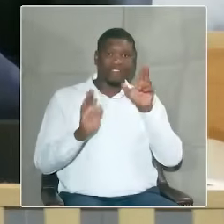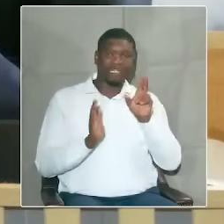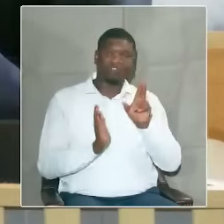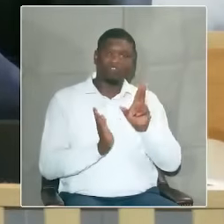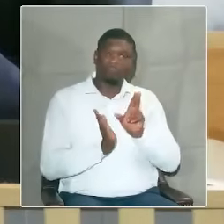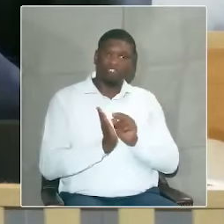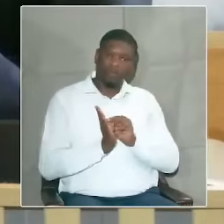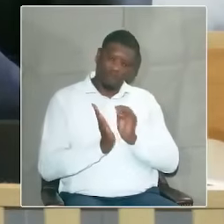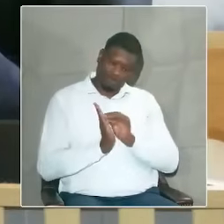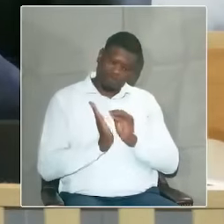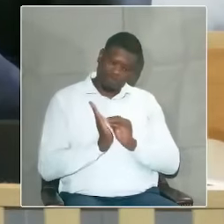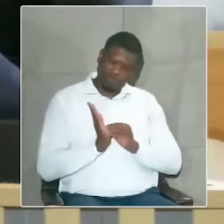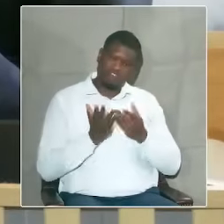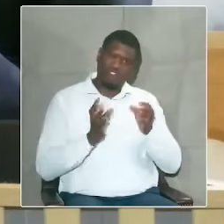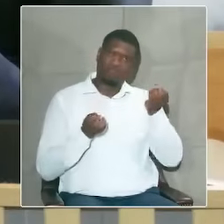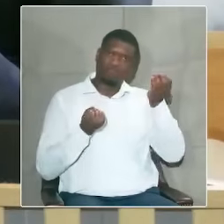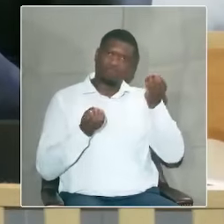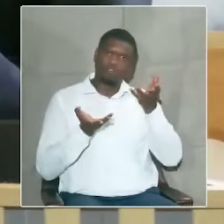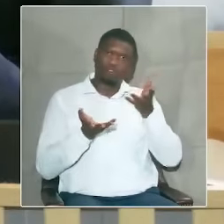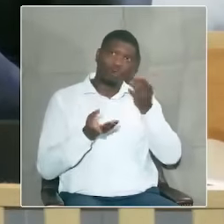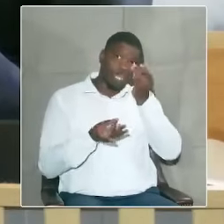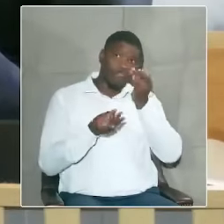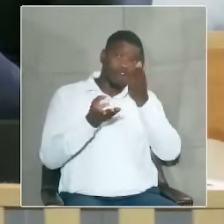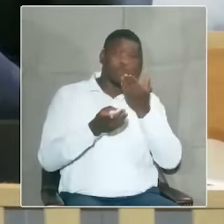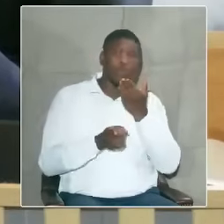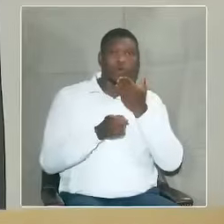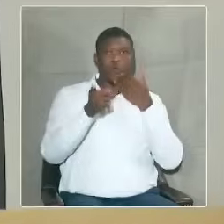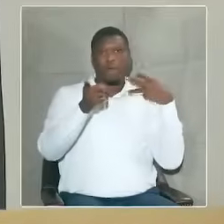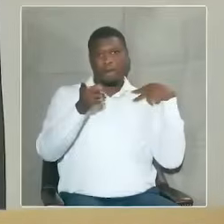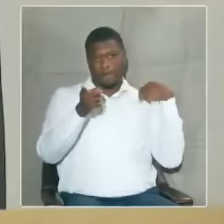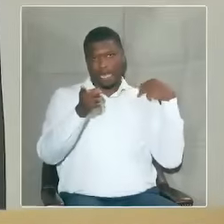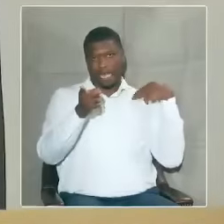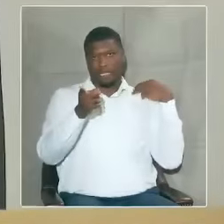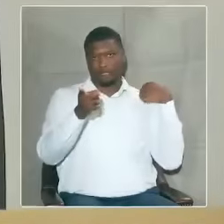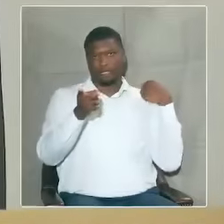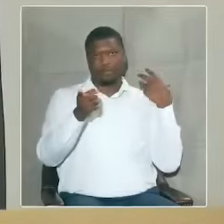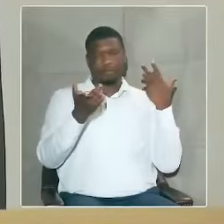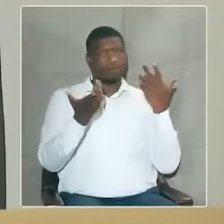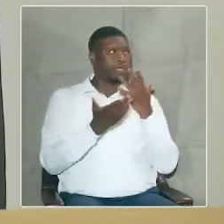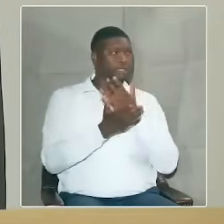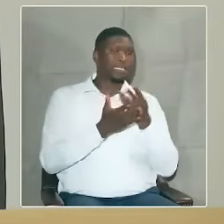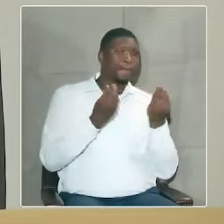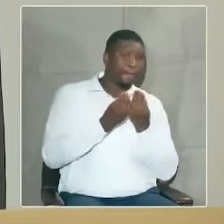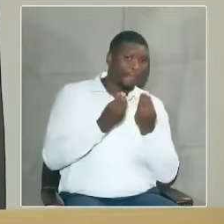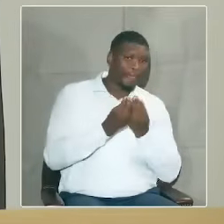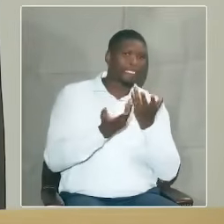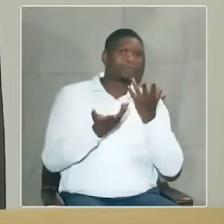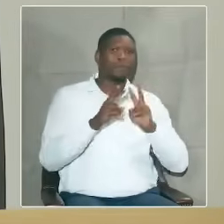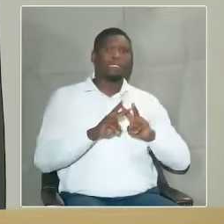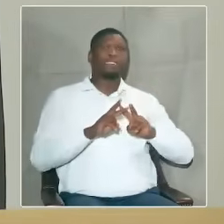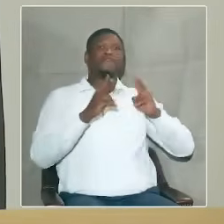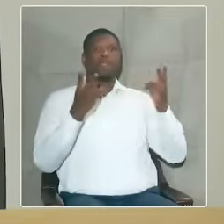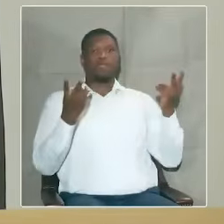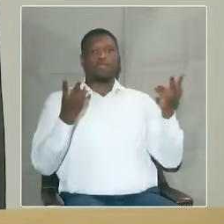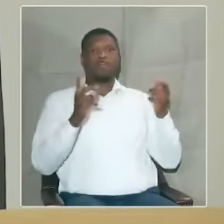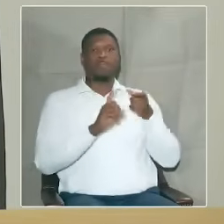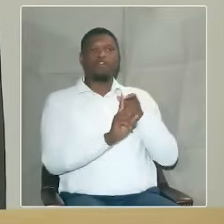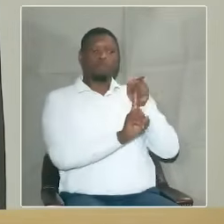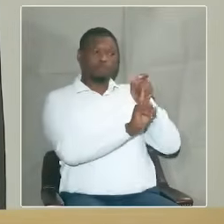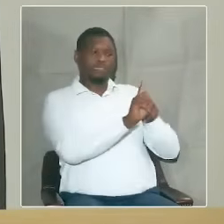recording what was said to the minister and then something slightly different to the investigator.